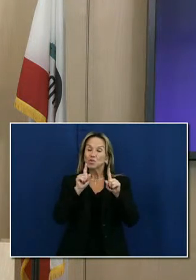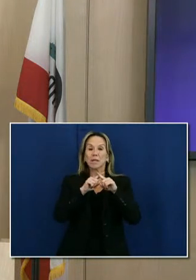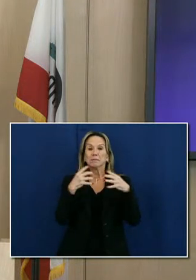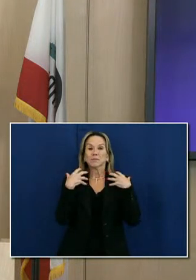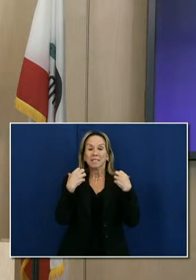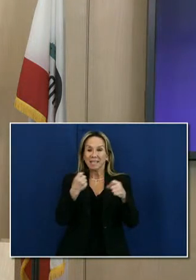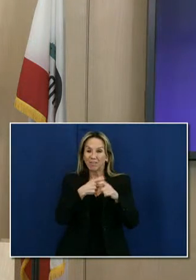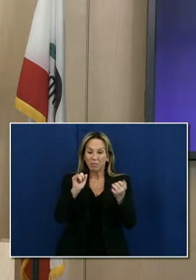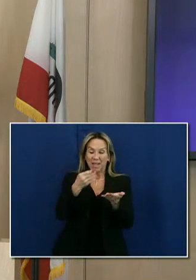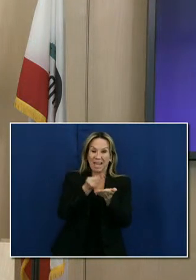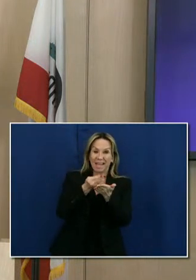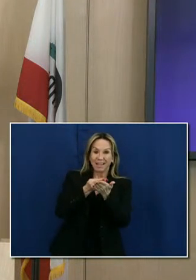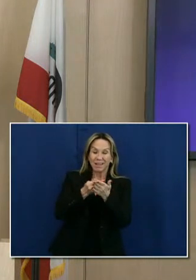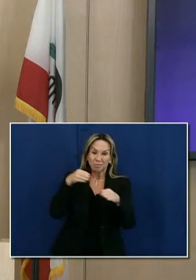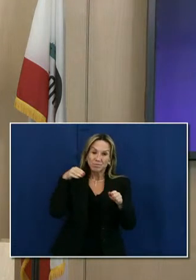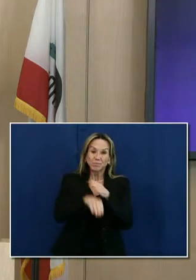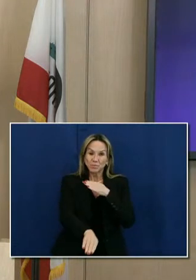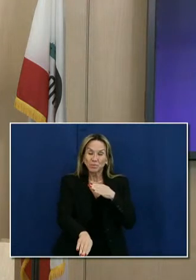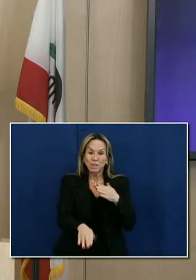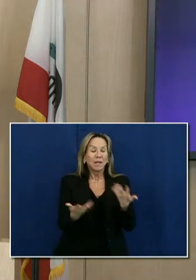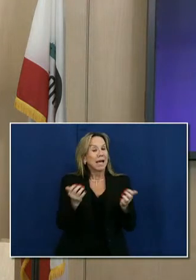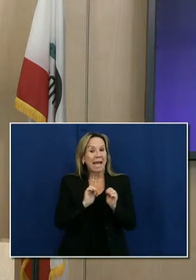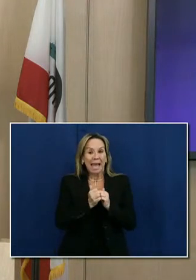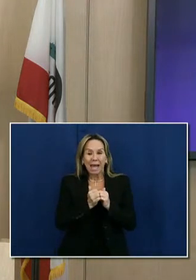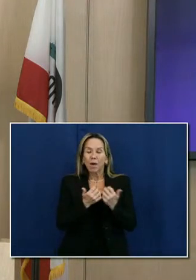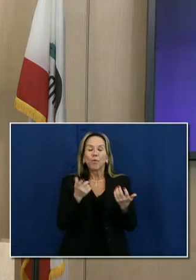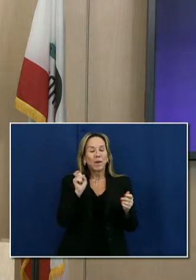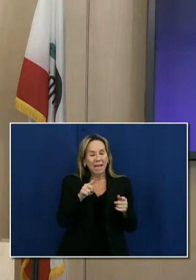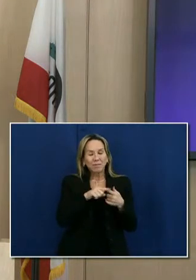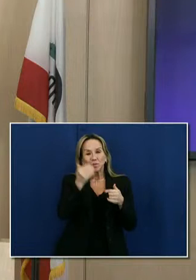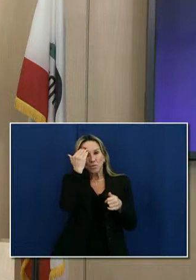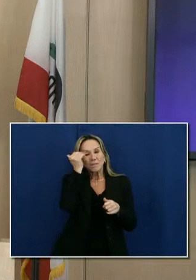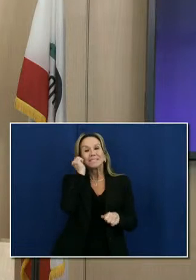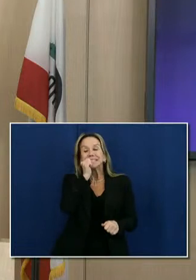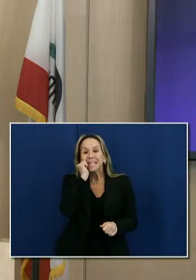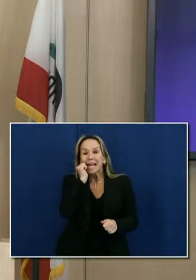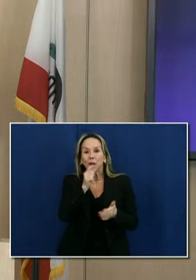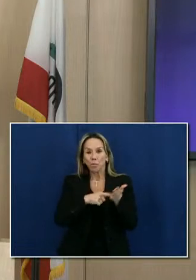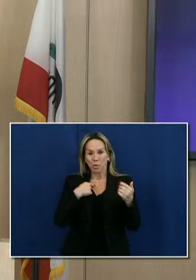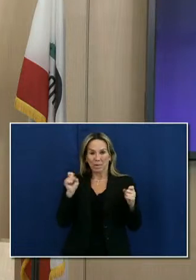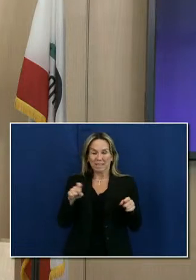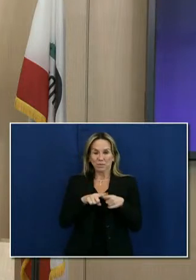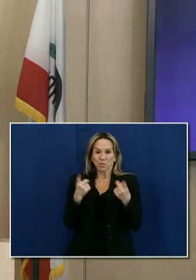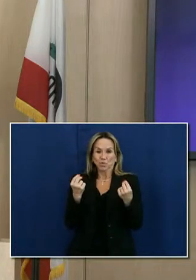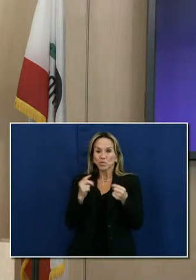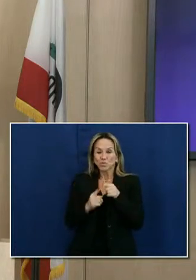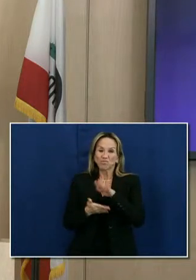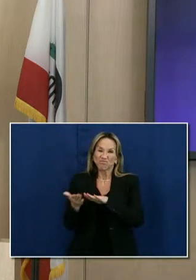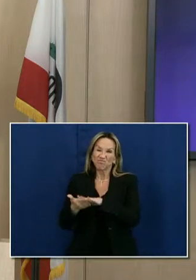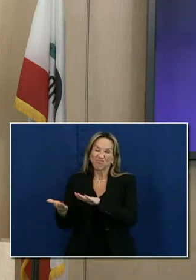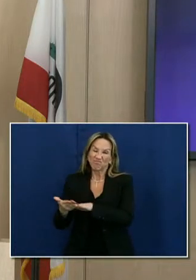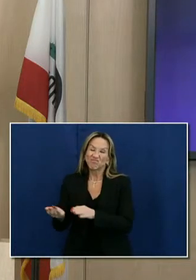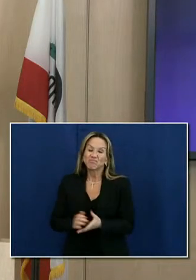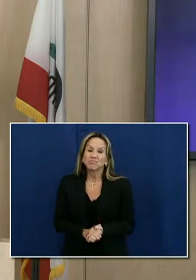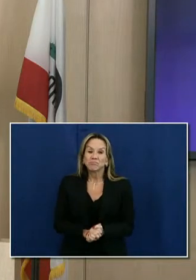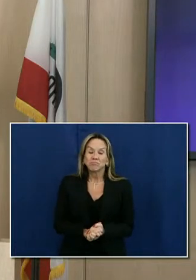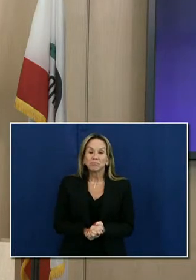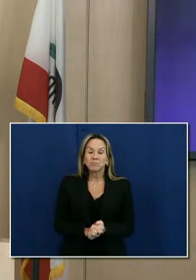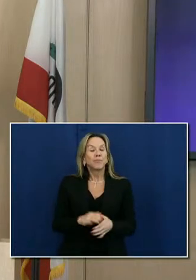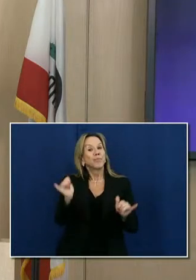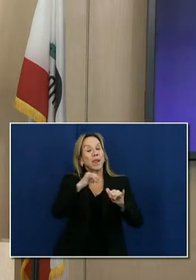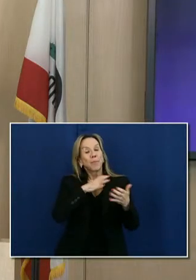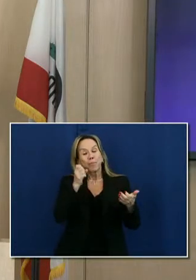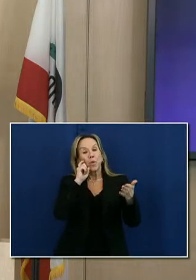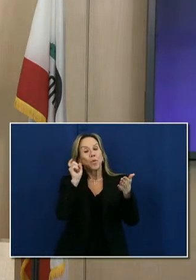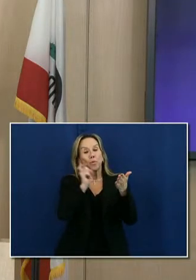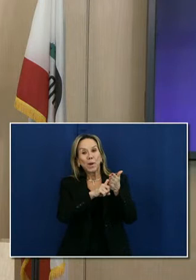one of us reminding each other daily of what is at stake and what we all have to do. We also, I think, in some ways should